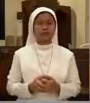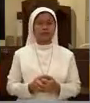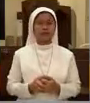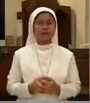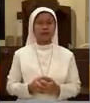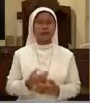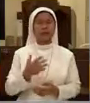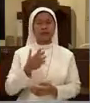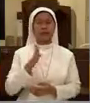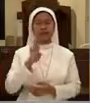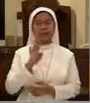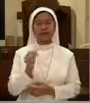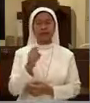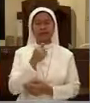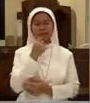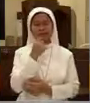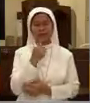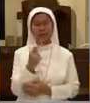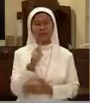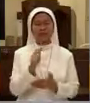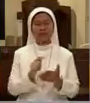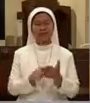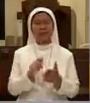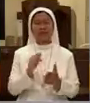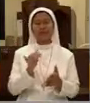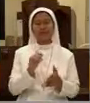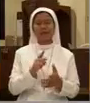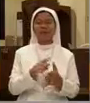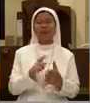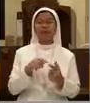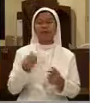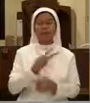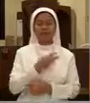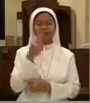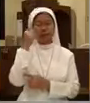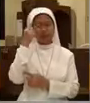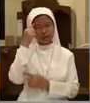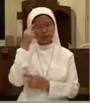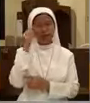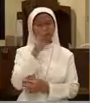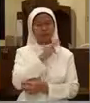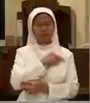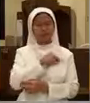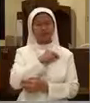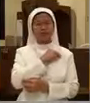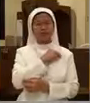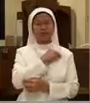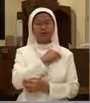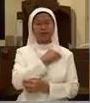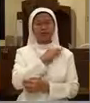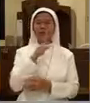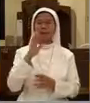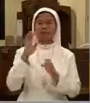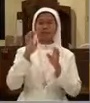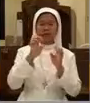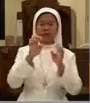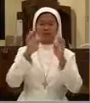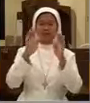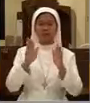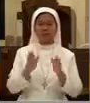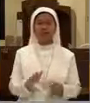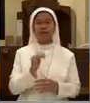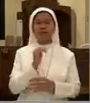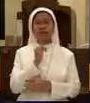By saying this, then we realize mission, evangelization, is not